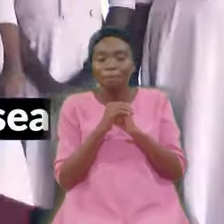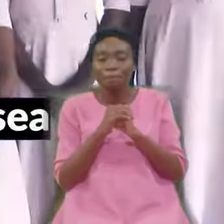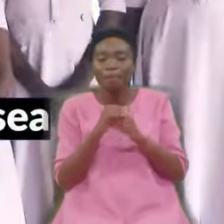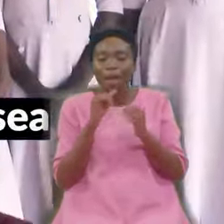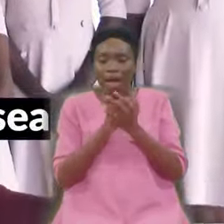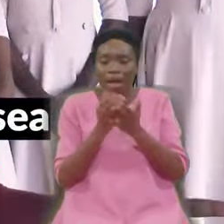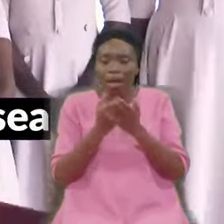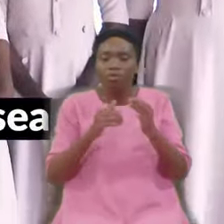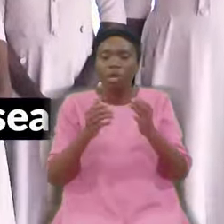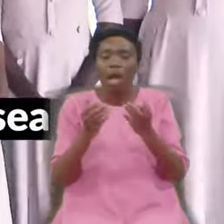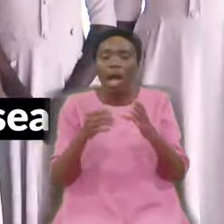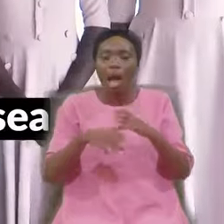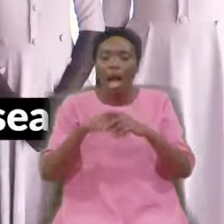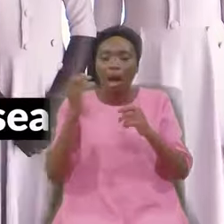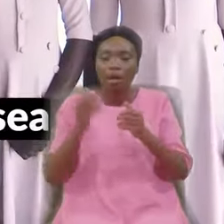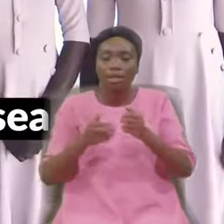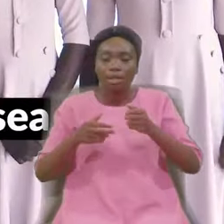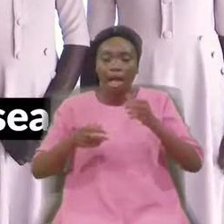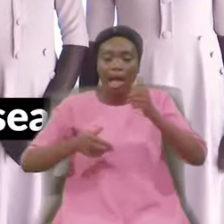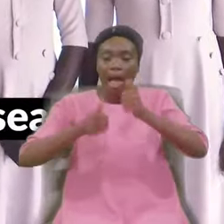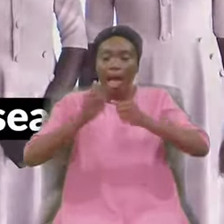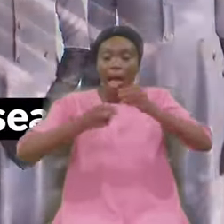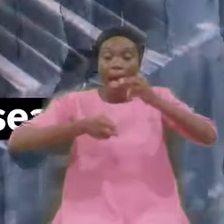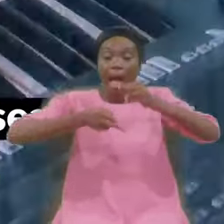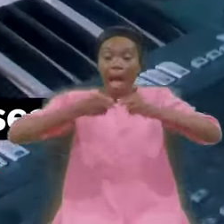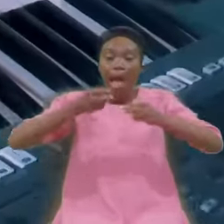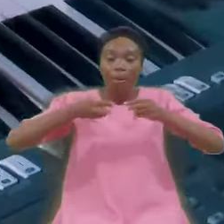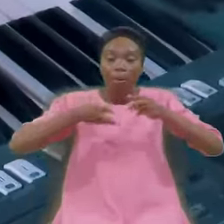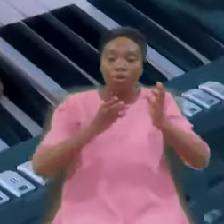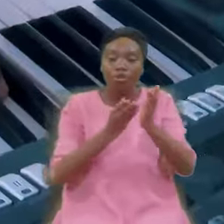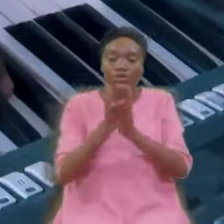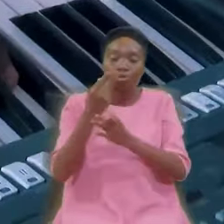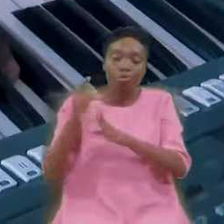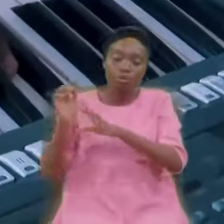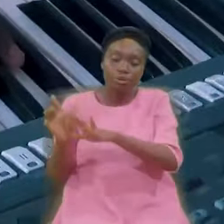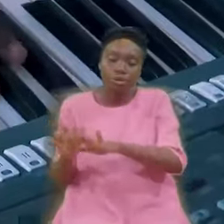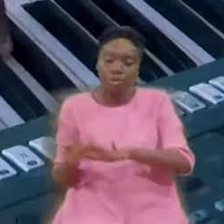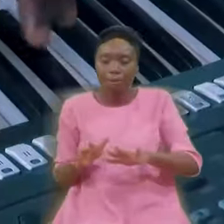It carves out highways through the sea.